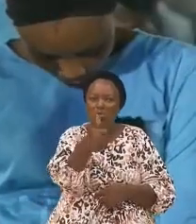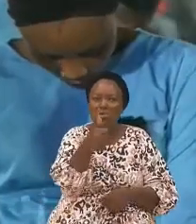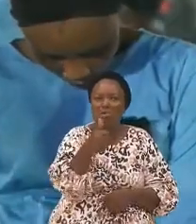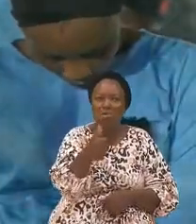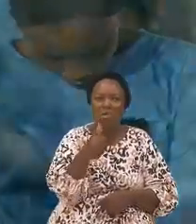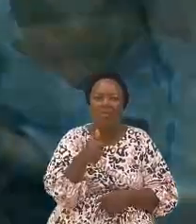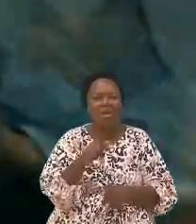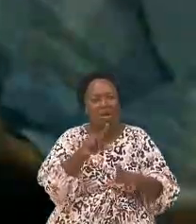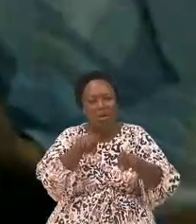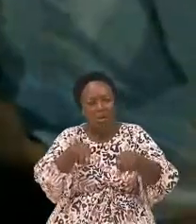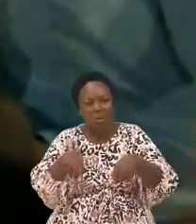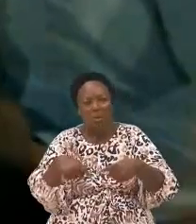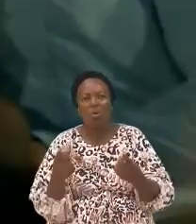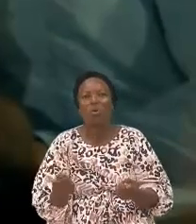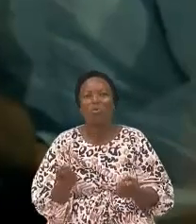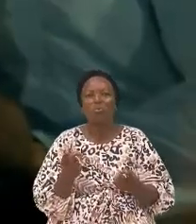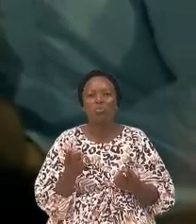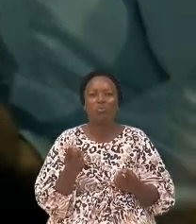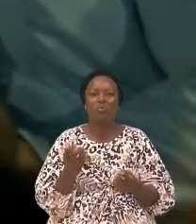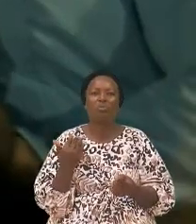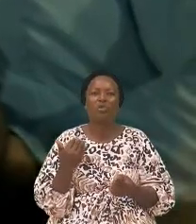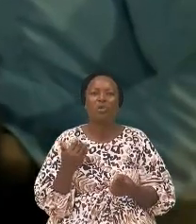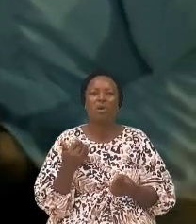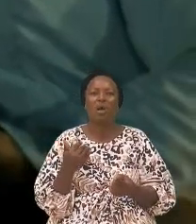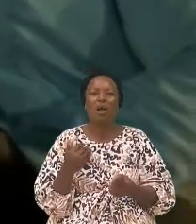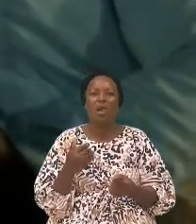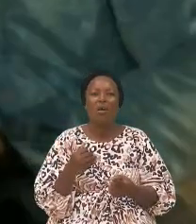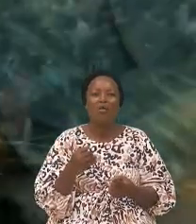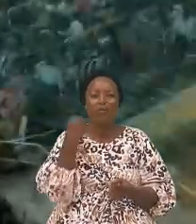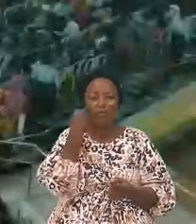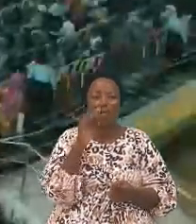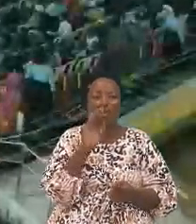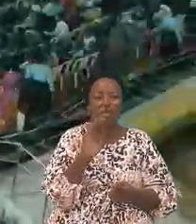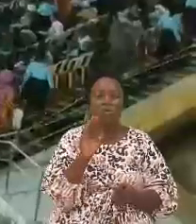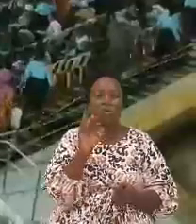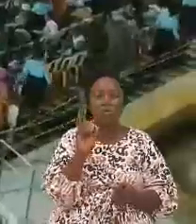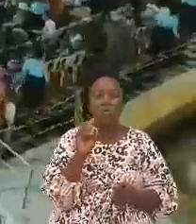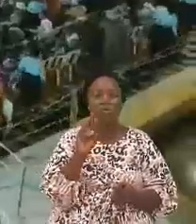either with a gang or by yourself, gone.